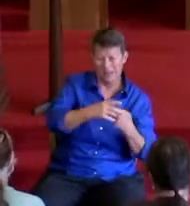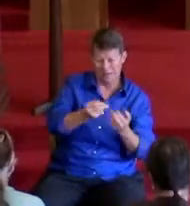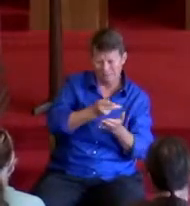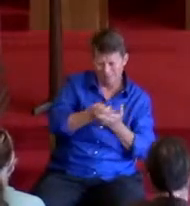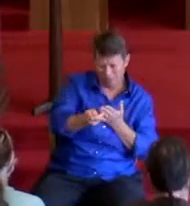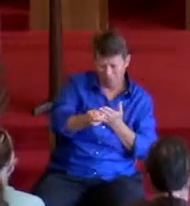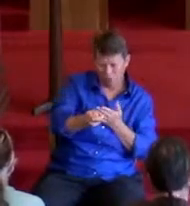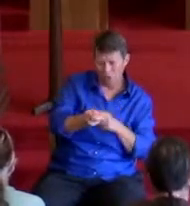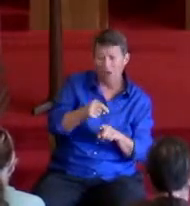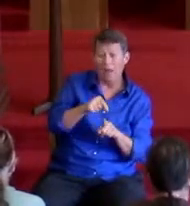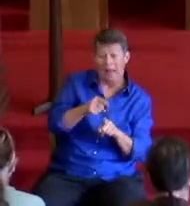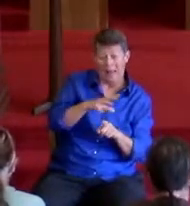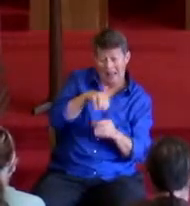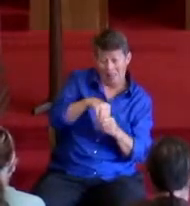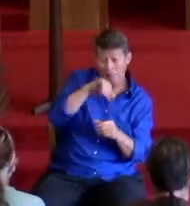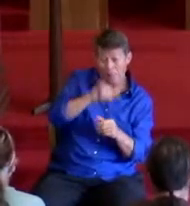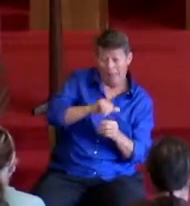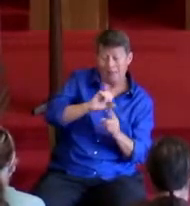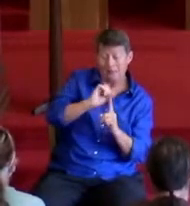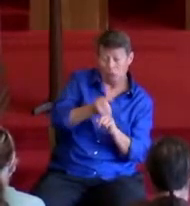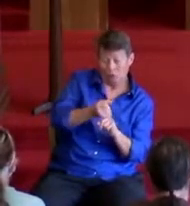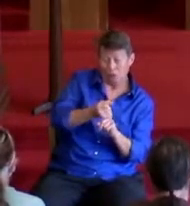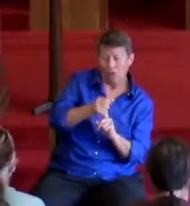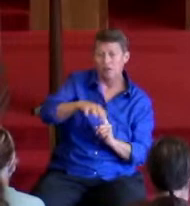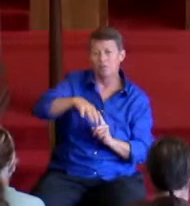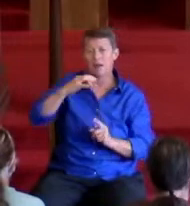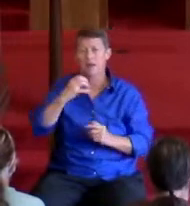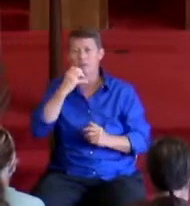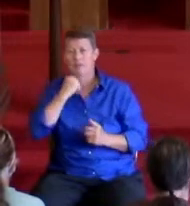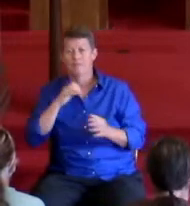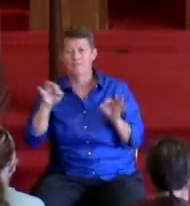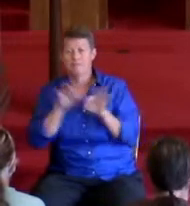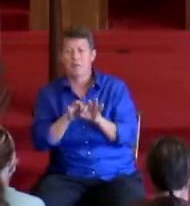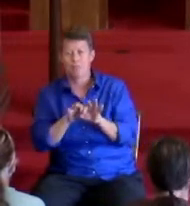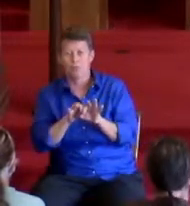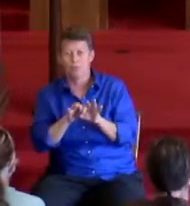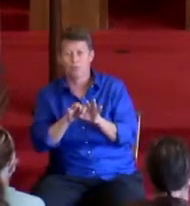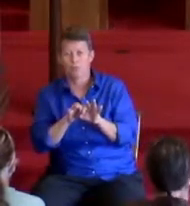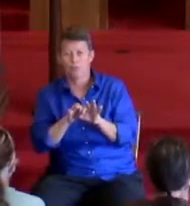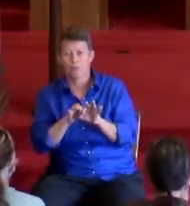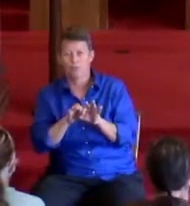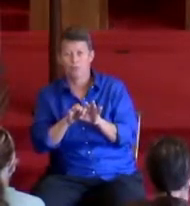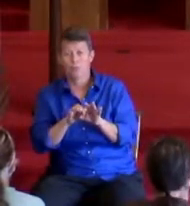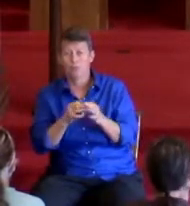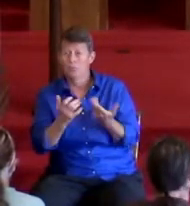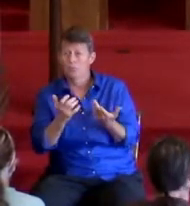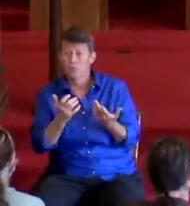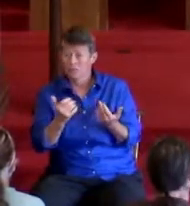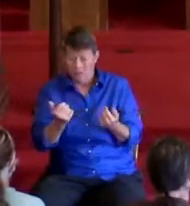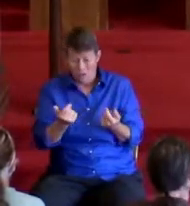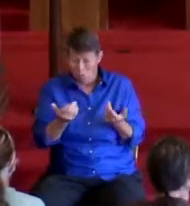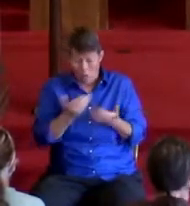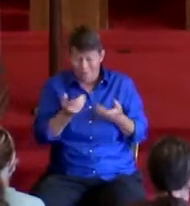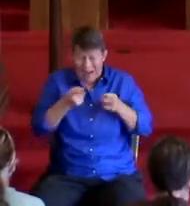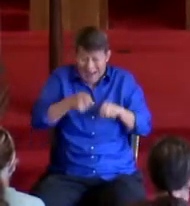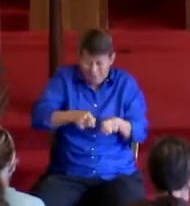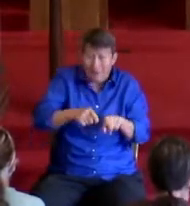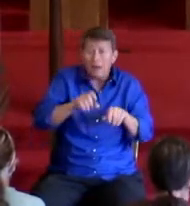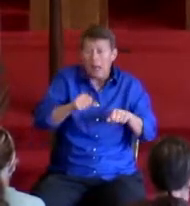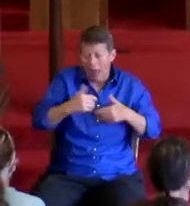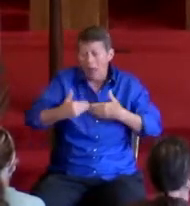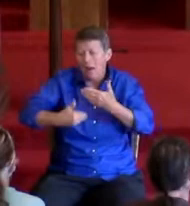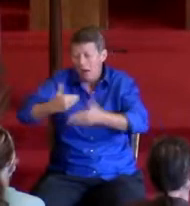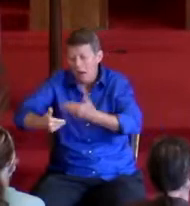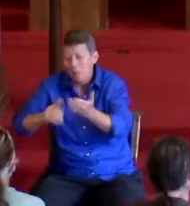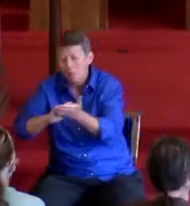our faults and failures. Because everything that happens can lead to good, even the